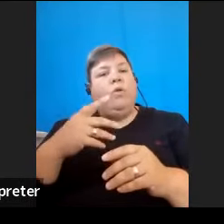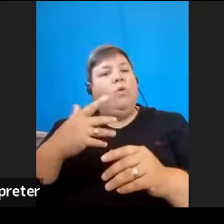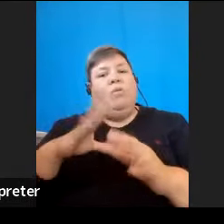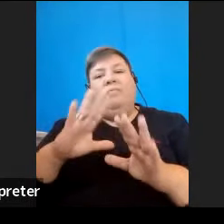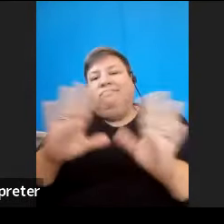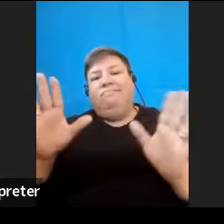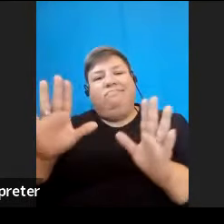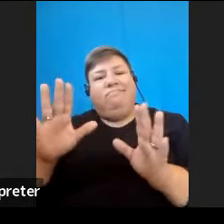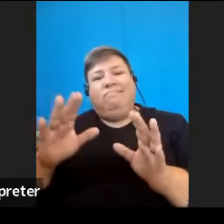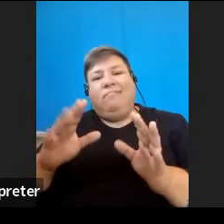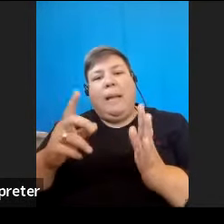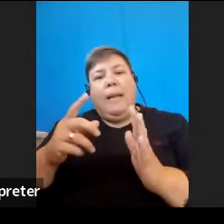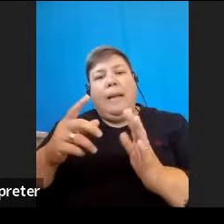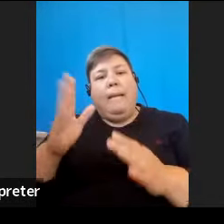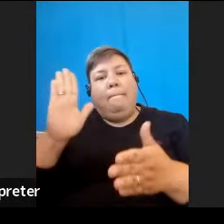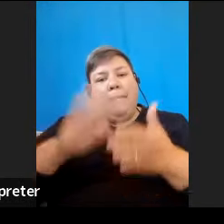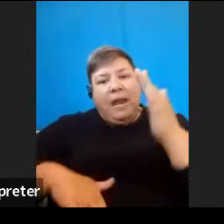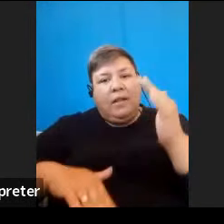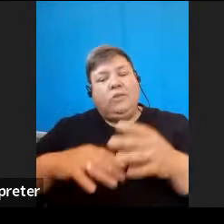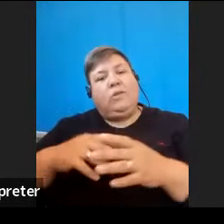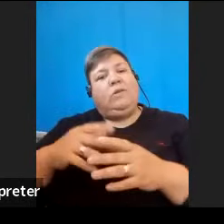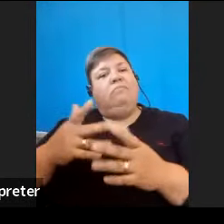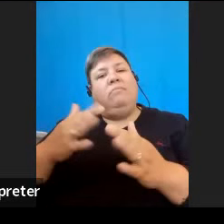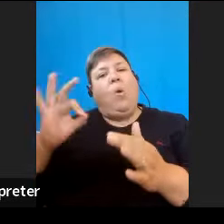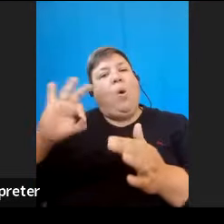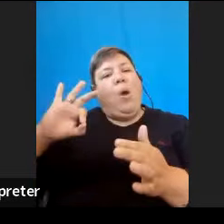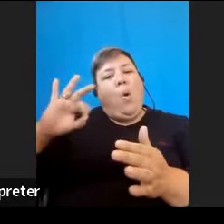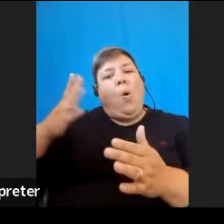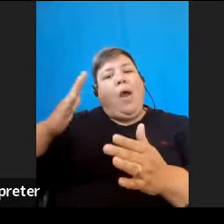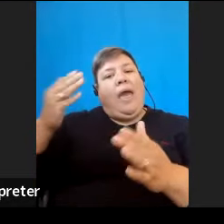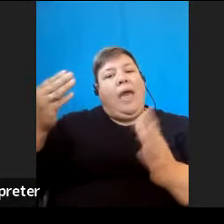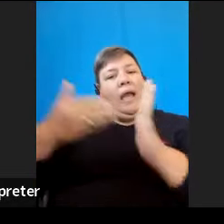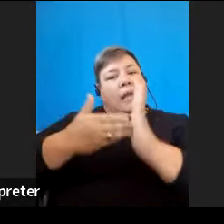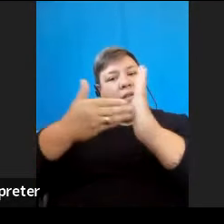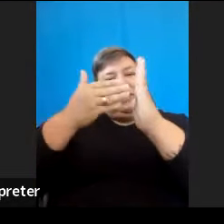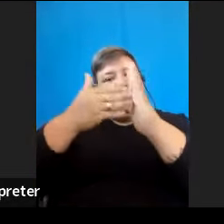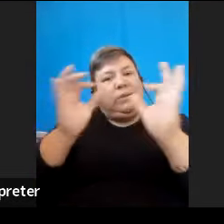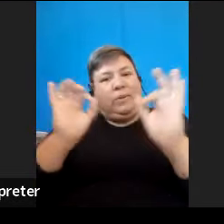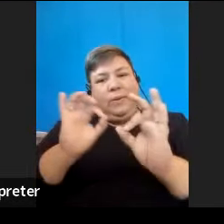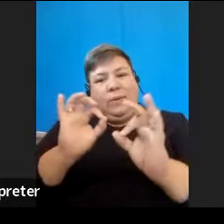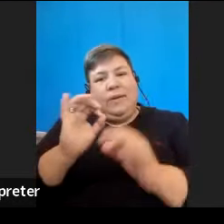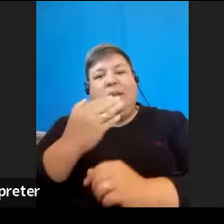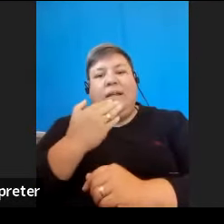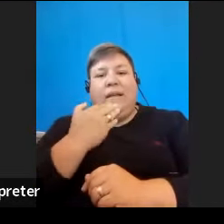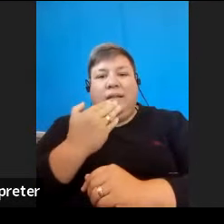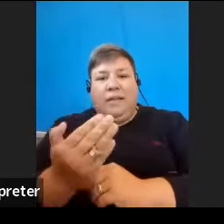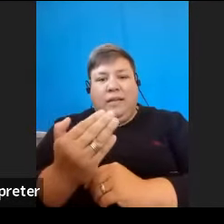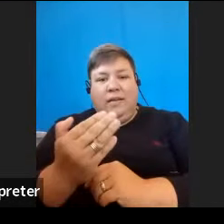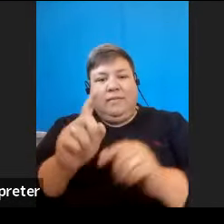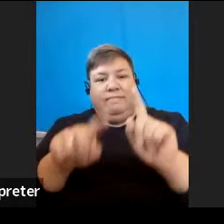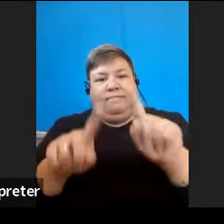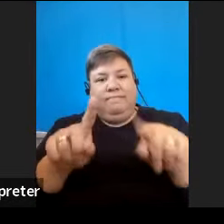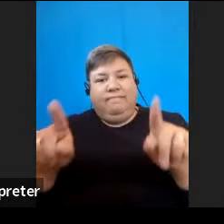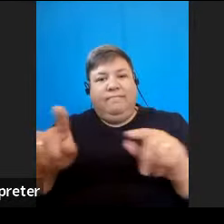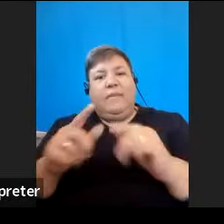interest. Doing it on time will save you time. Thank you, Mr. Moderator, and thank you to the taxpayers.